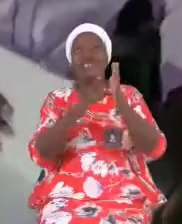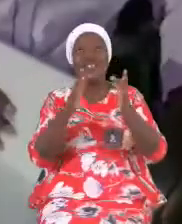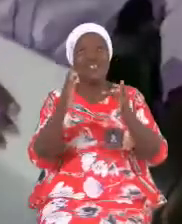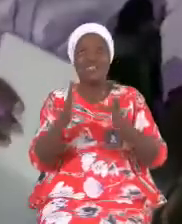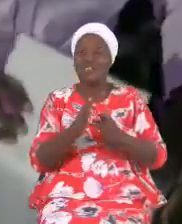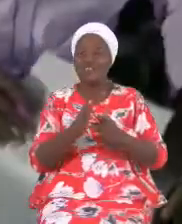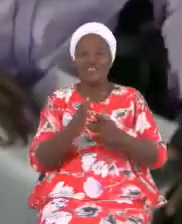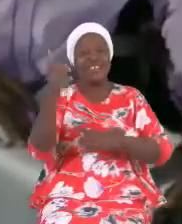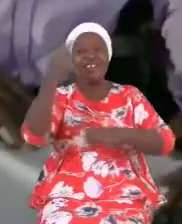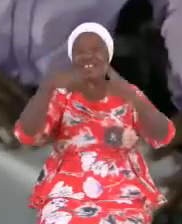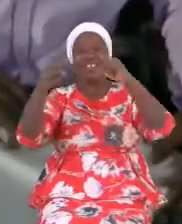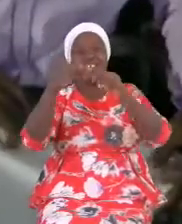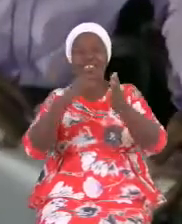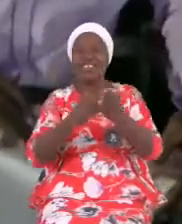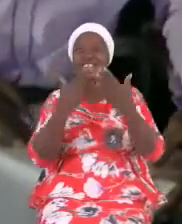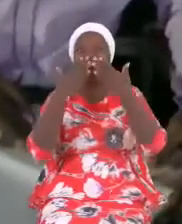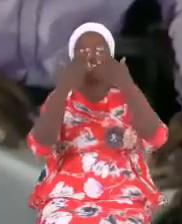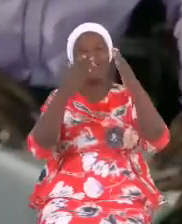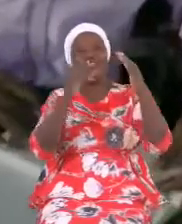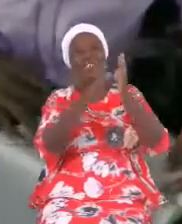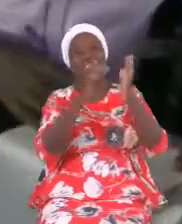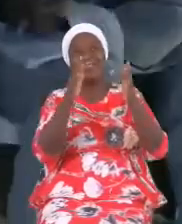Somebody say, thank you, Jesus.